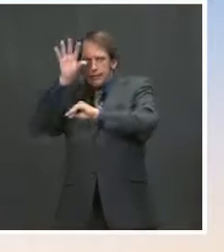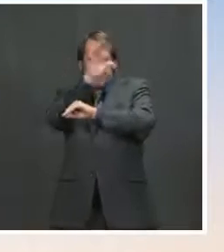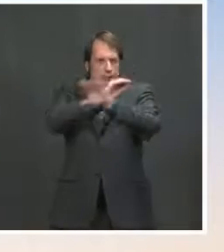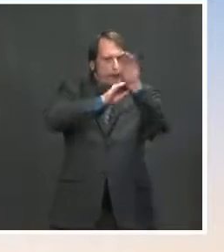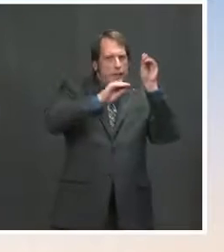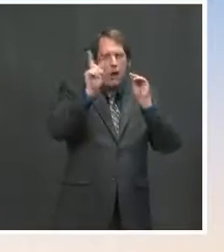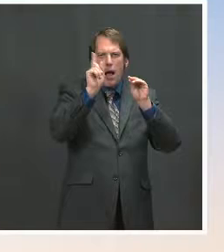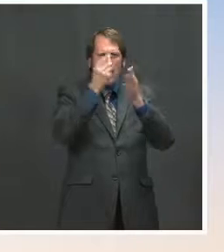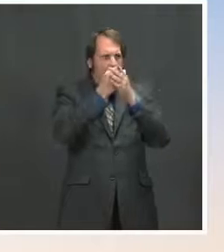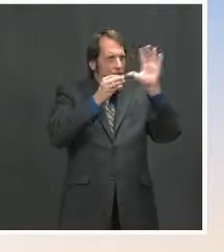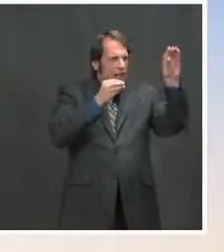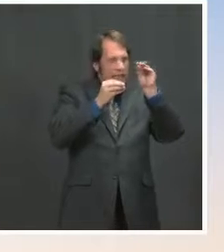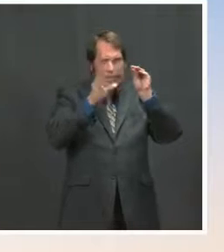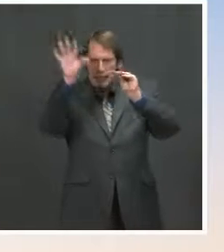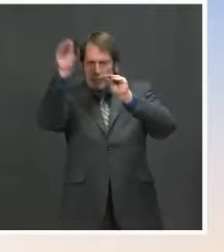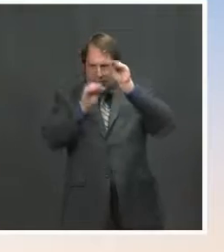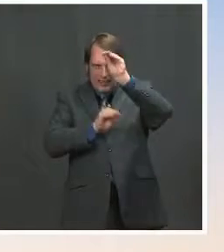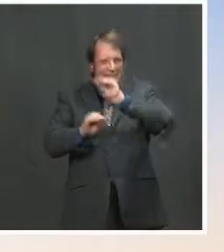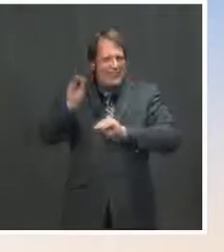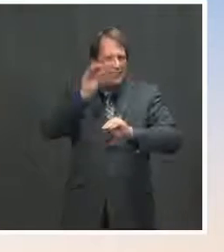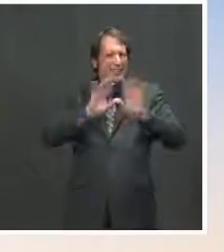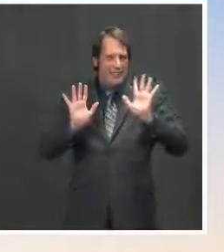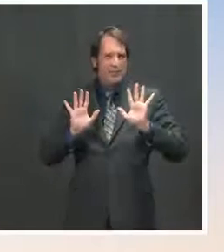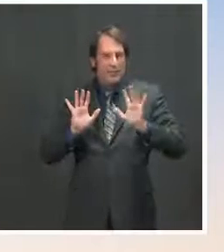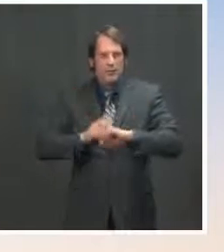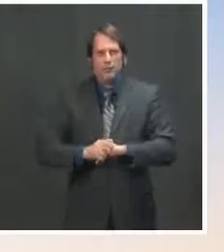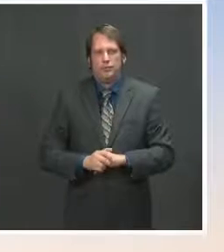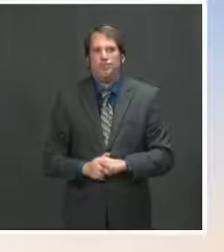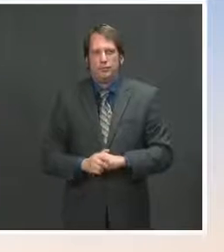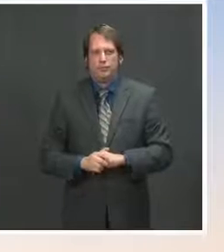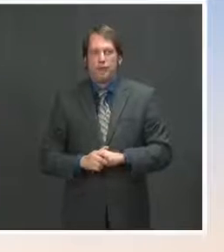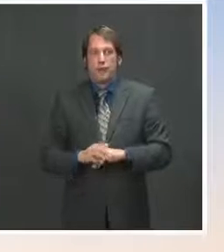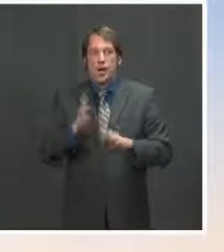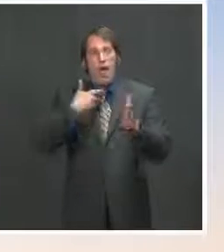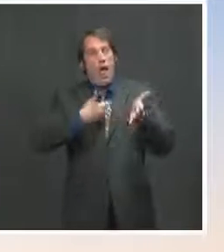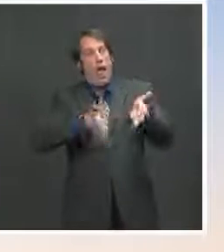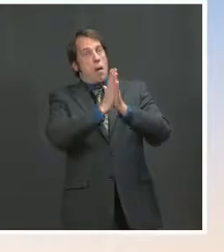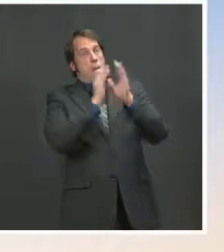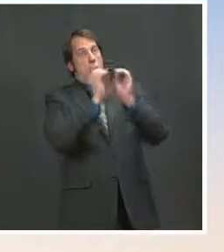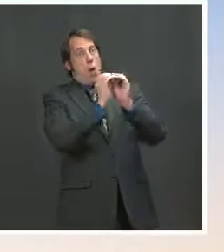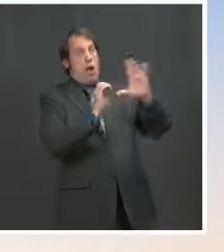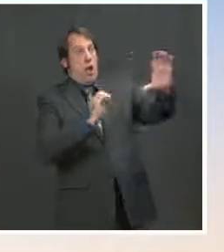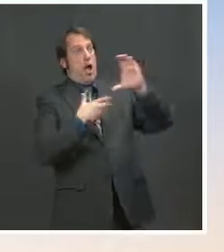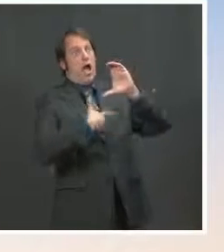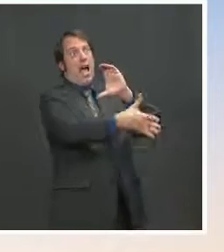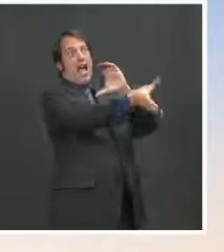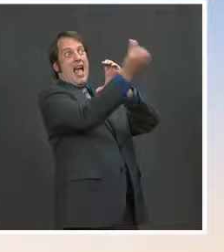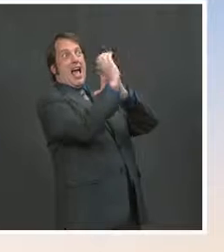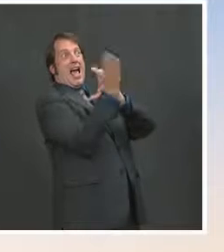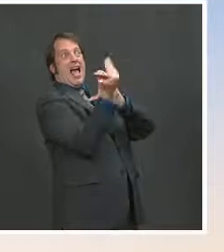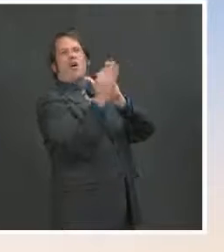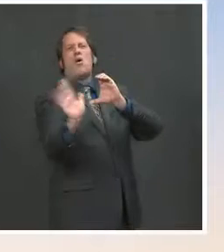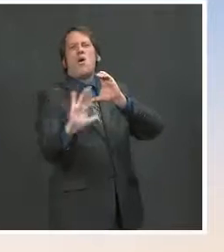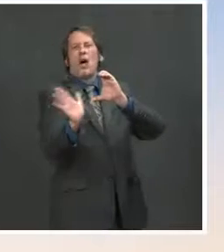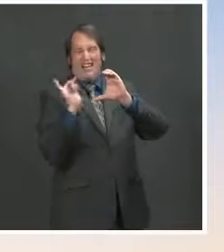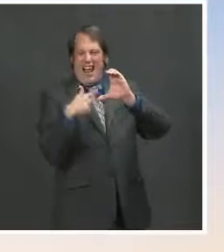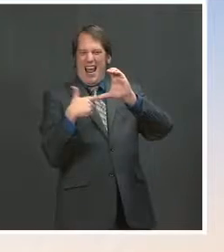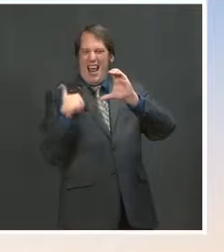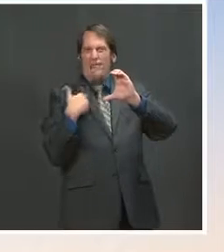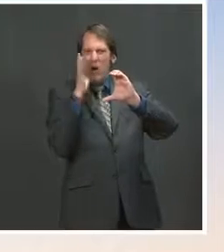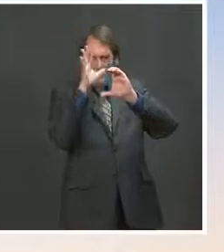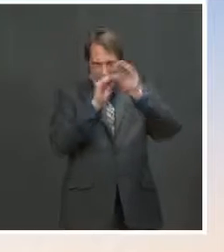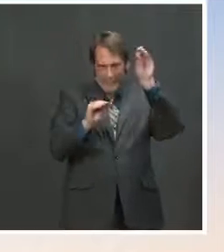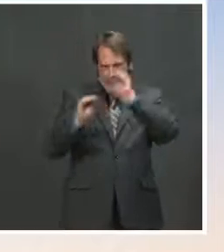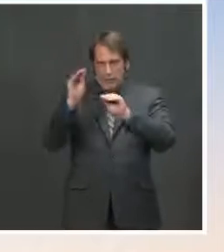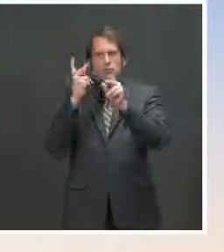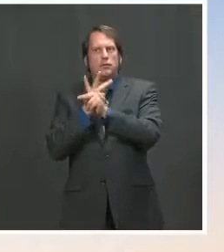additional funding. I can check and see. Obviously, we'll put out our budget that is forward-looking in May, but in terms of, I think you're asking about